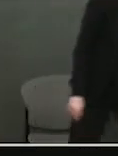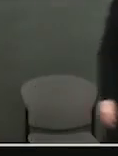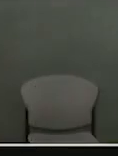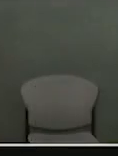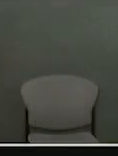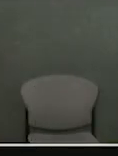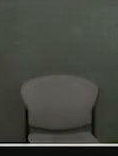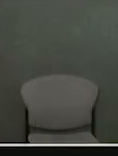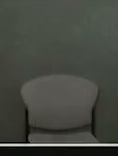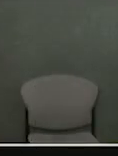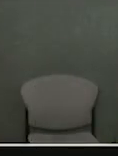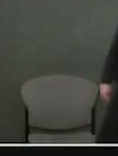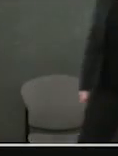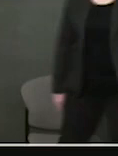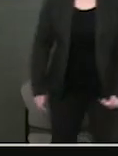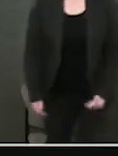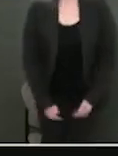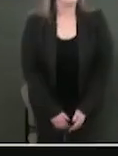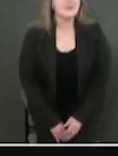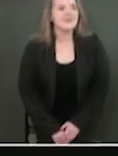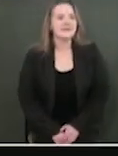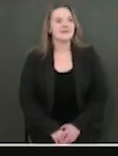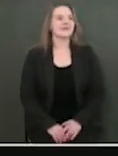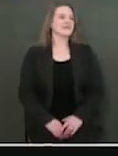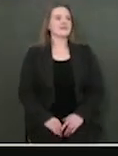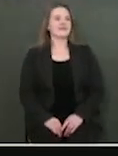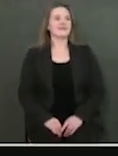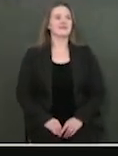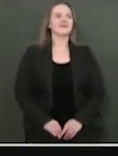Ahora un mensaje en español con María Villagómez.